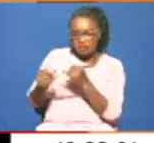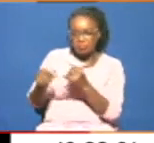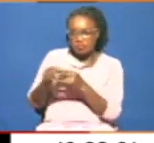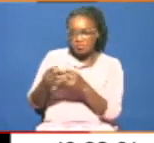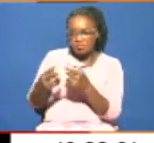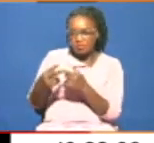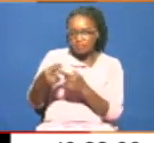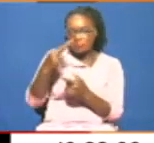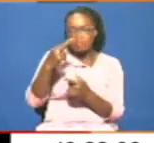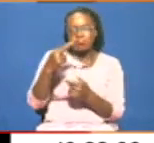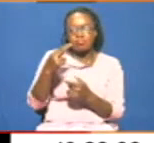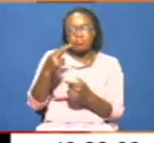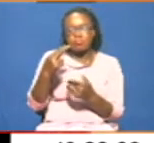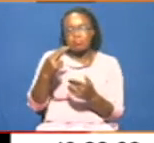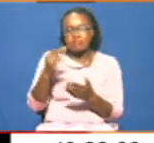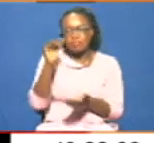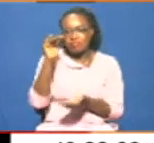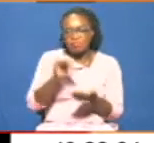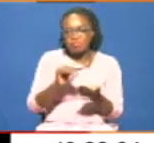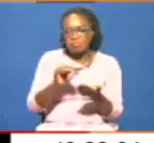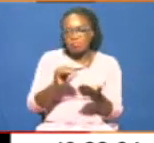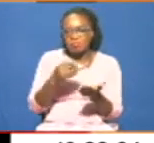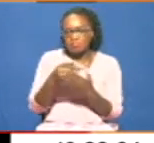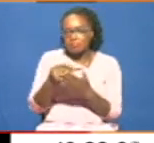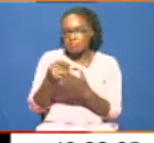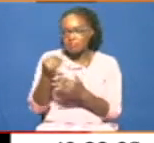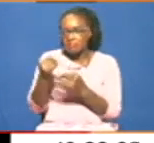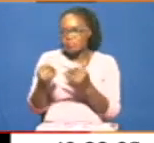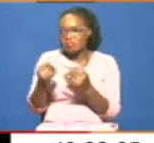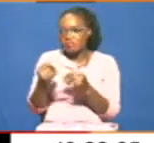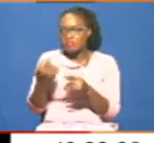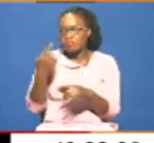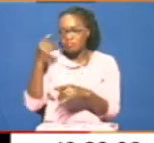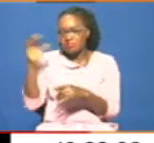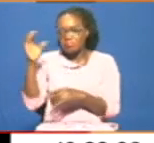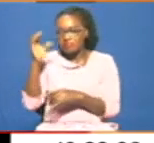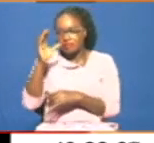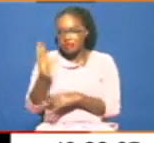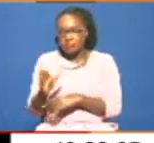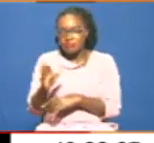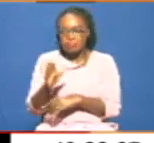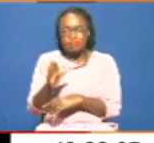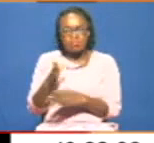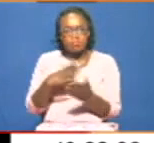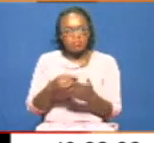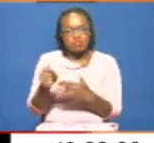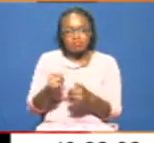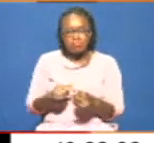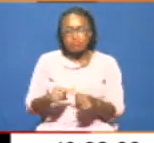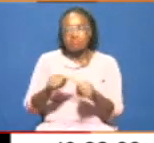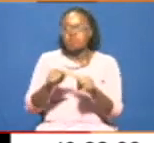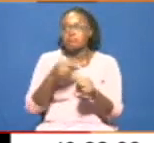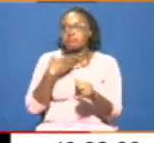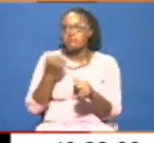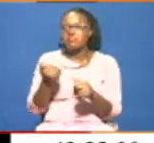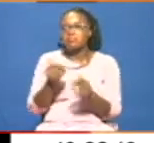so thin for the end users to afford and therefore sustain demand. And that is